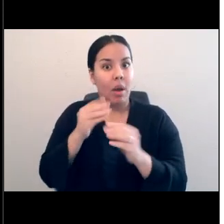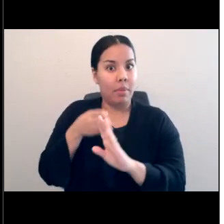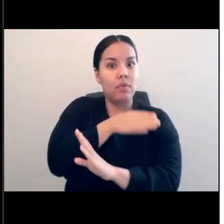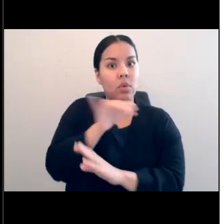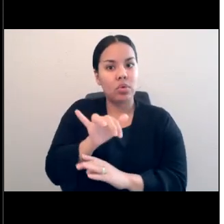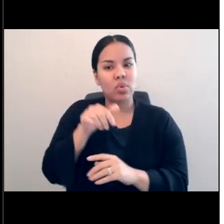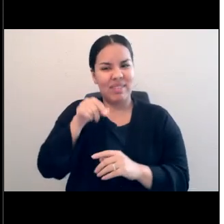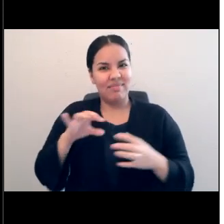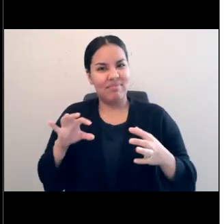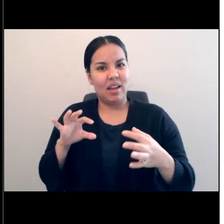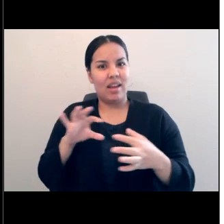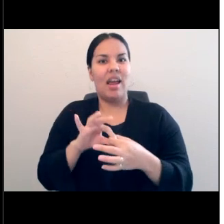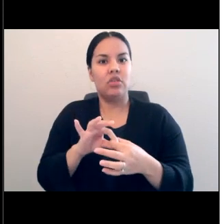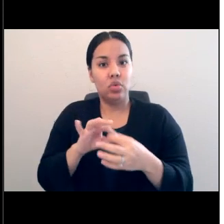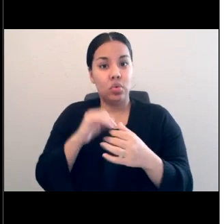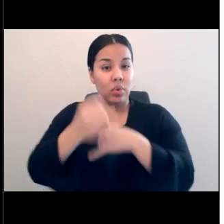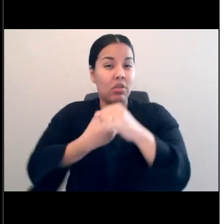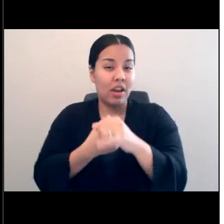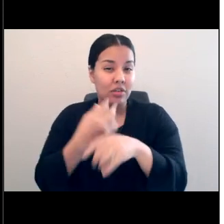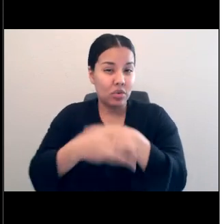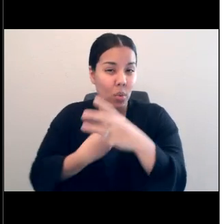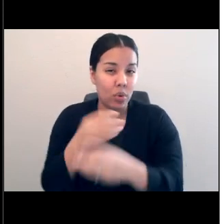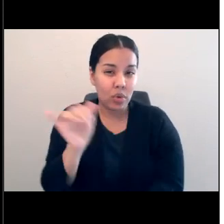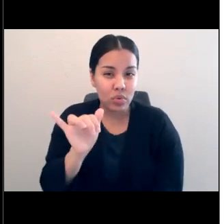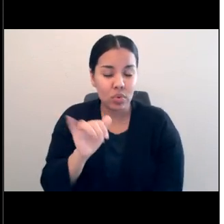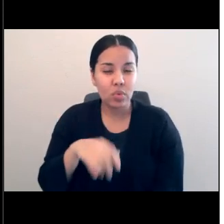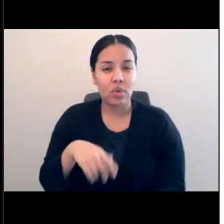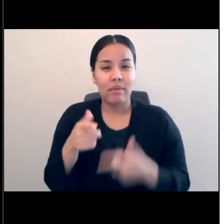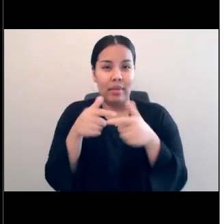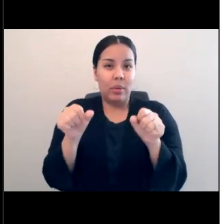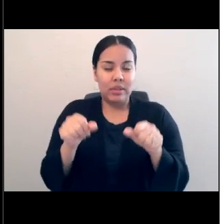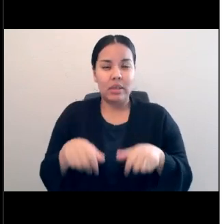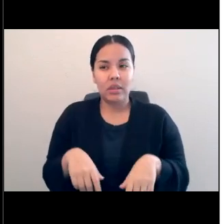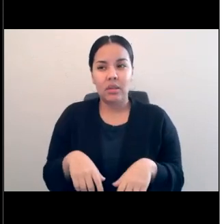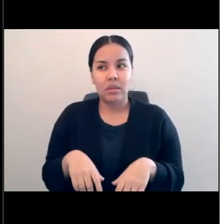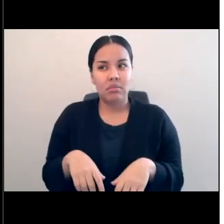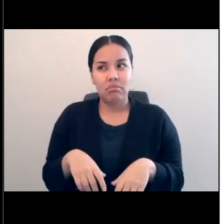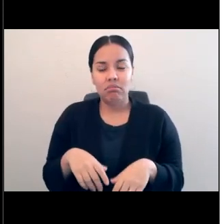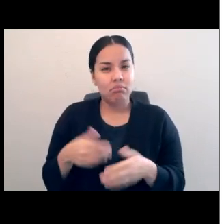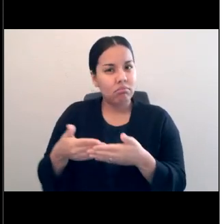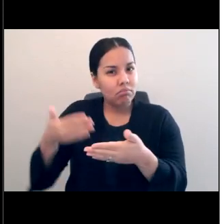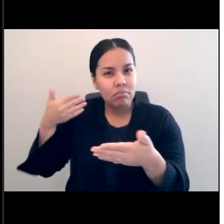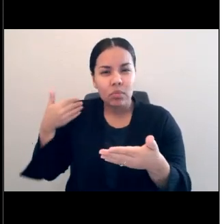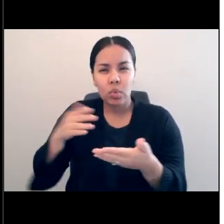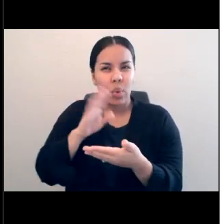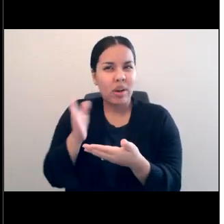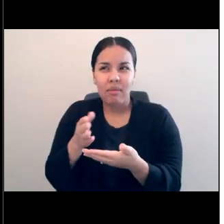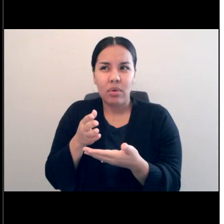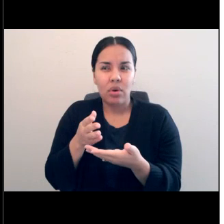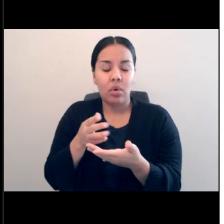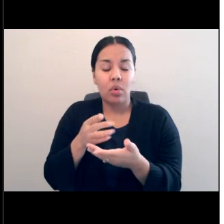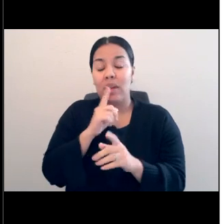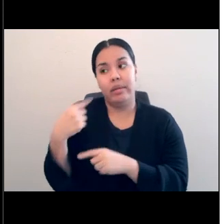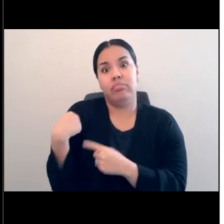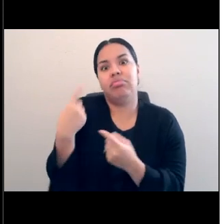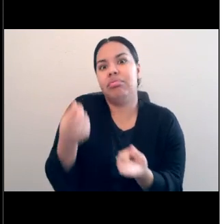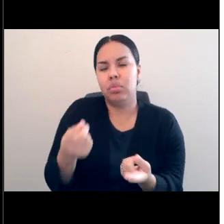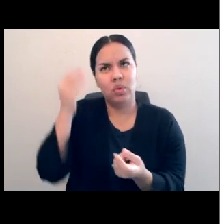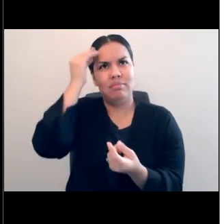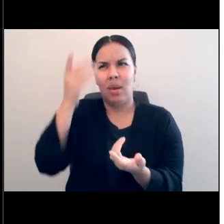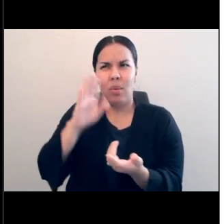to the international world of linguistics, people you would never potentially be in a room with because they're in a different subfield from